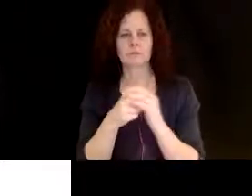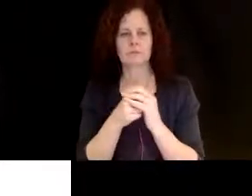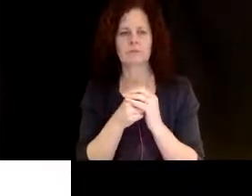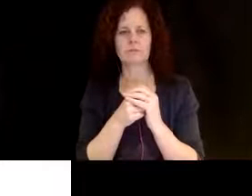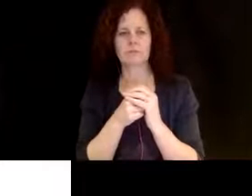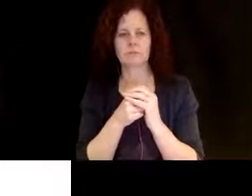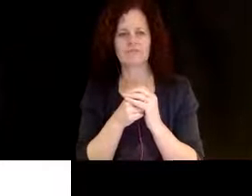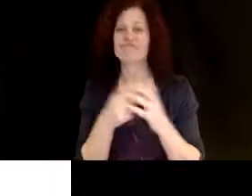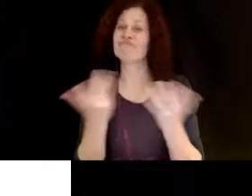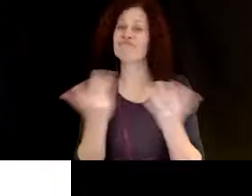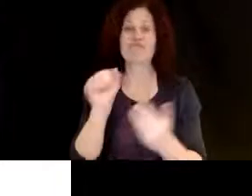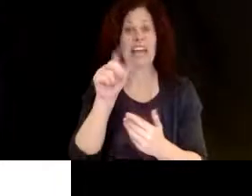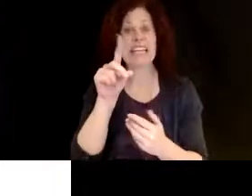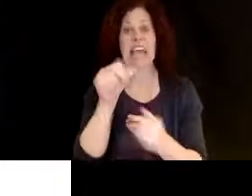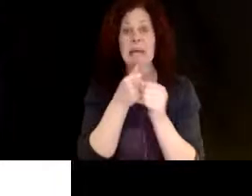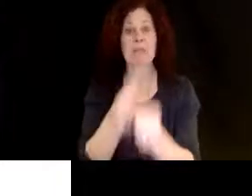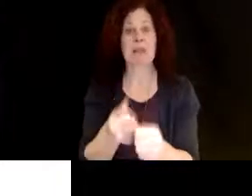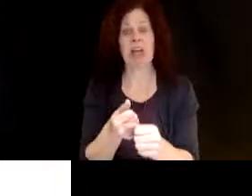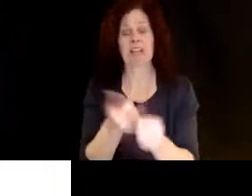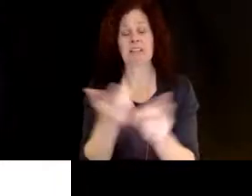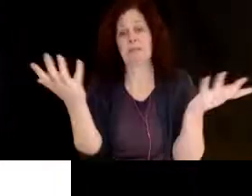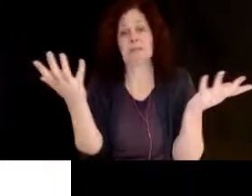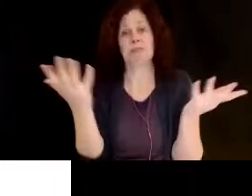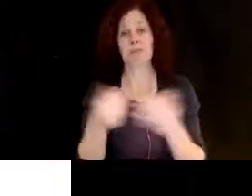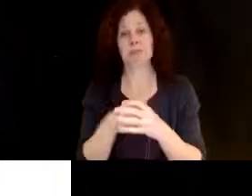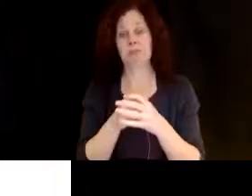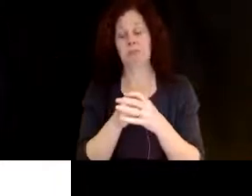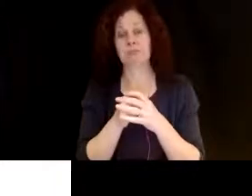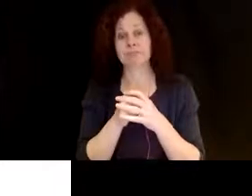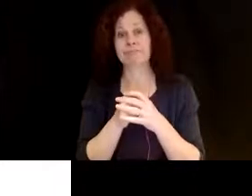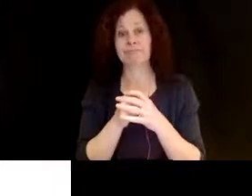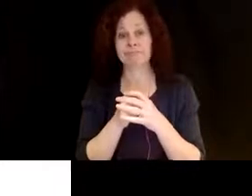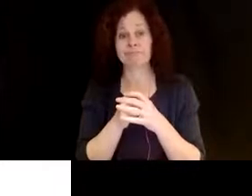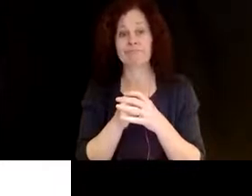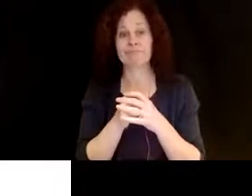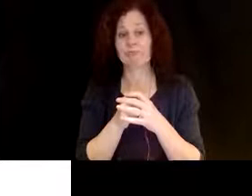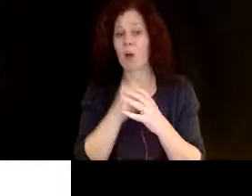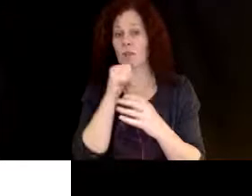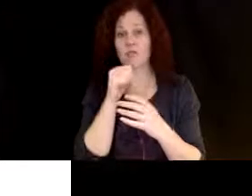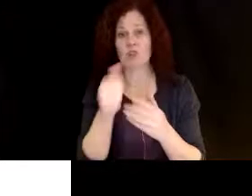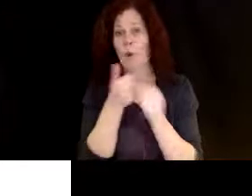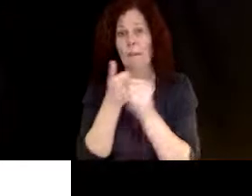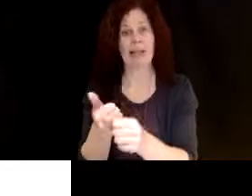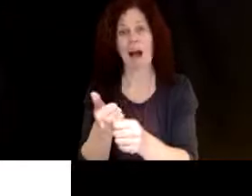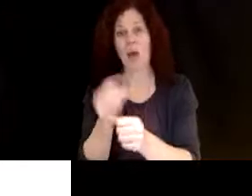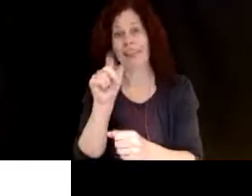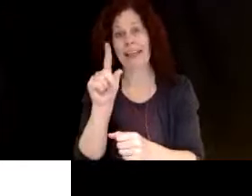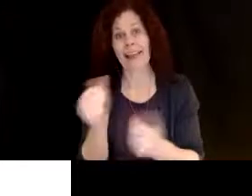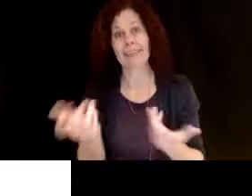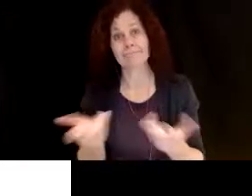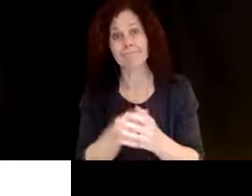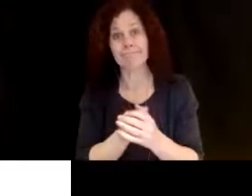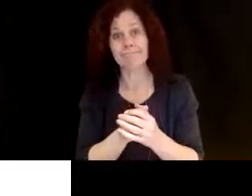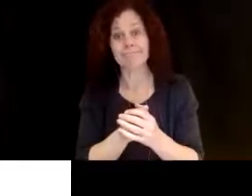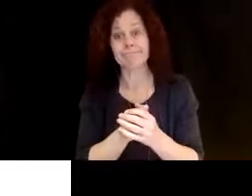this in our interviews throughout our project activities. And this was illustrated in a recent report where the sidewalk